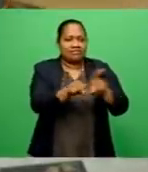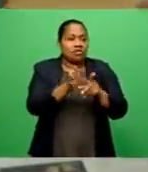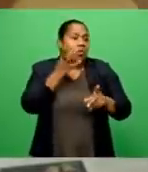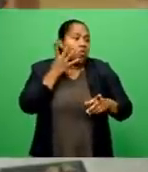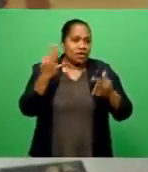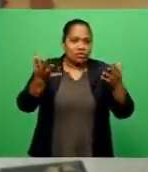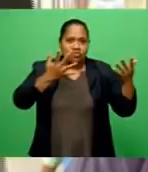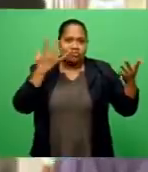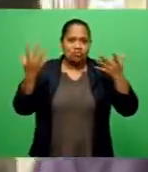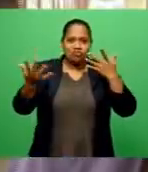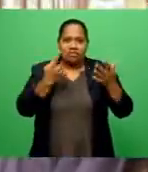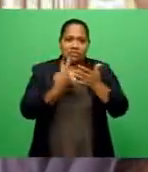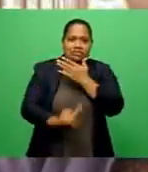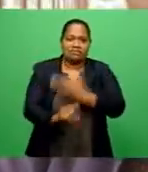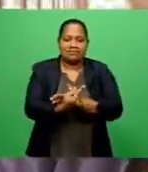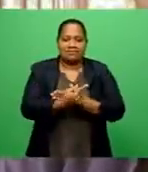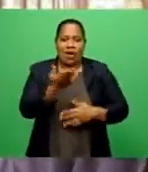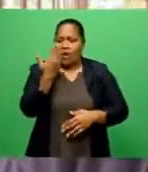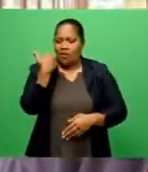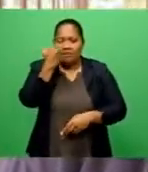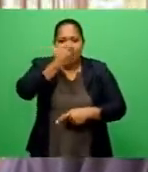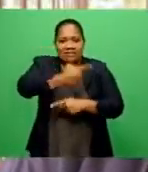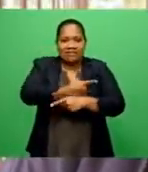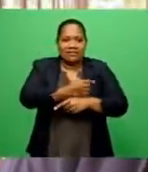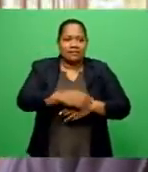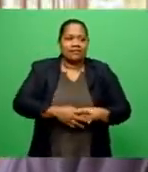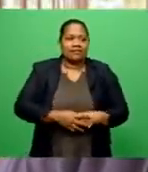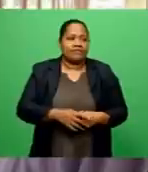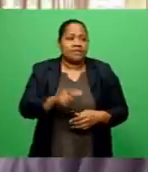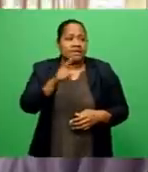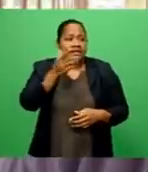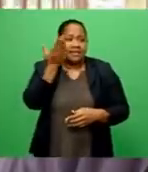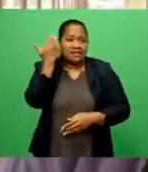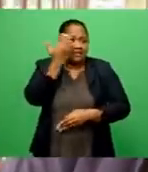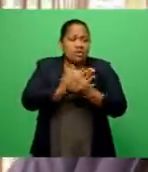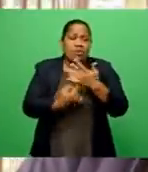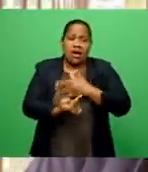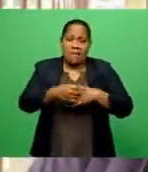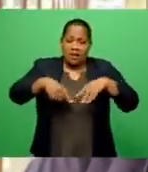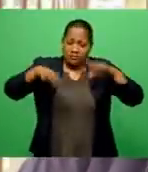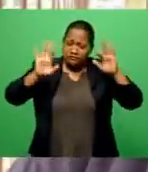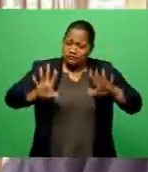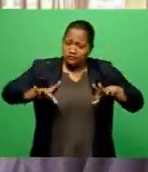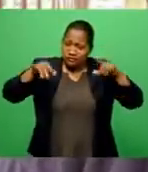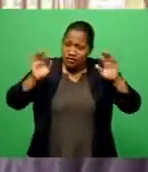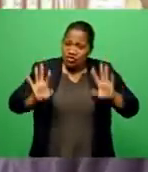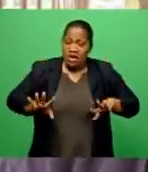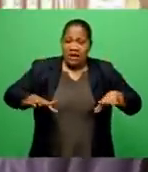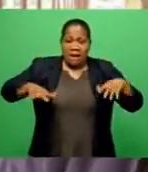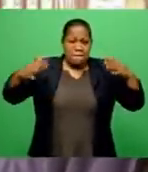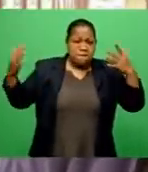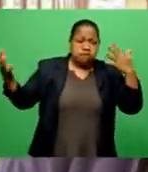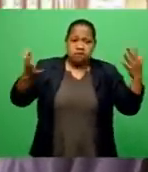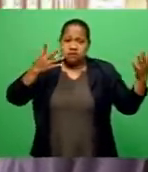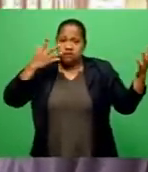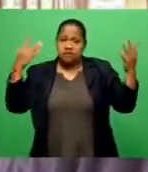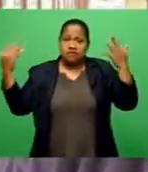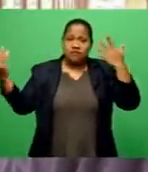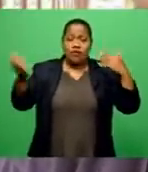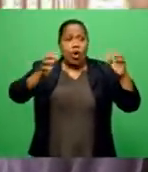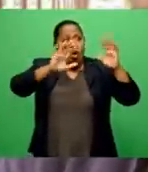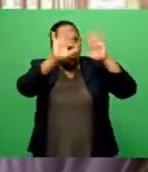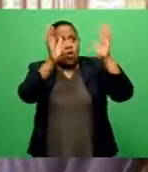night. Last night we could feel the strong winds and heavy rain. When the coconut palm trees and branches